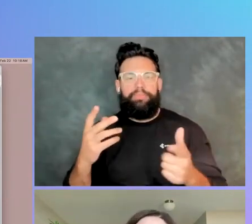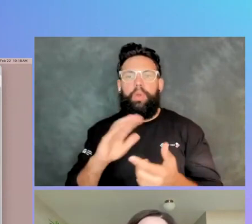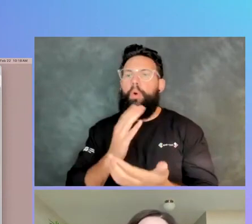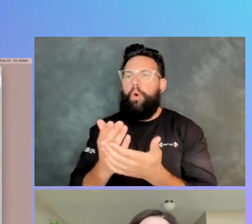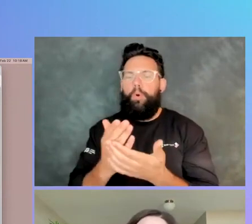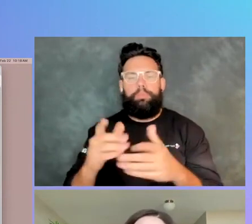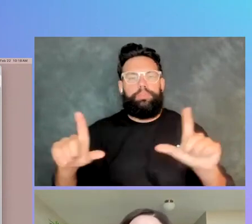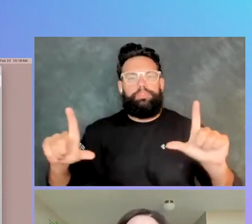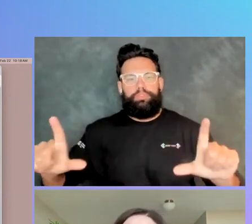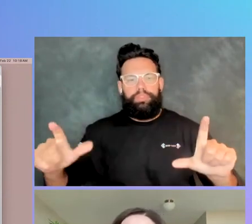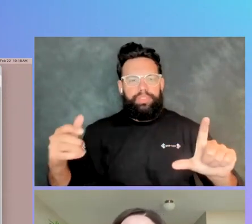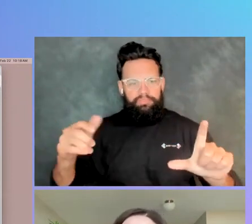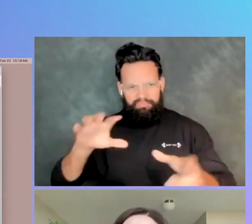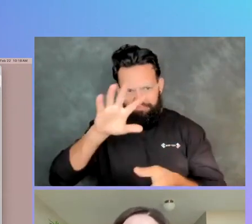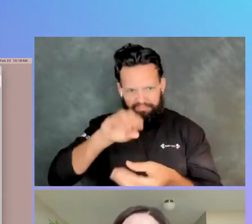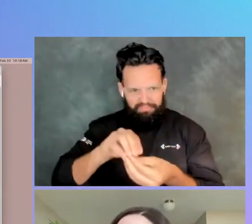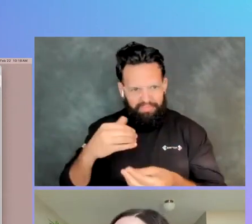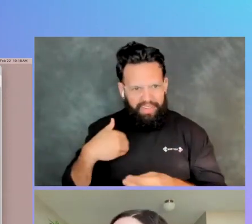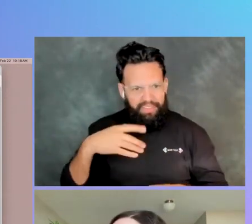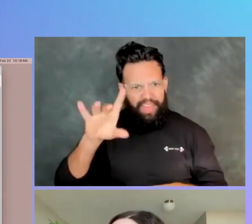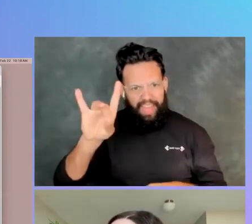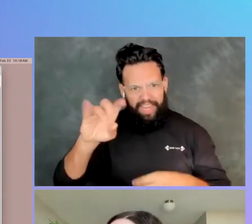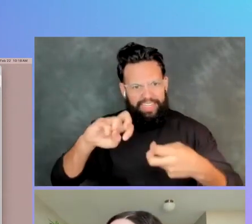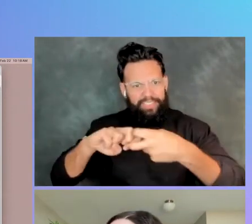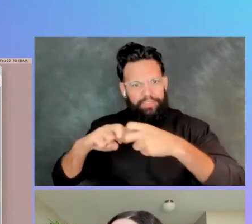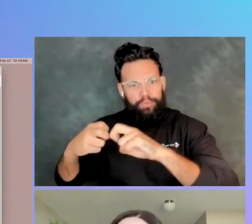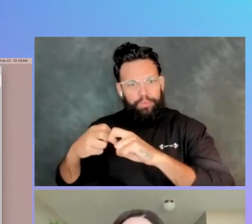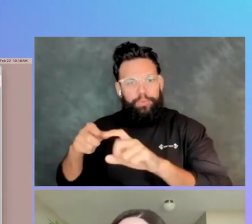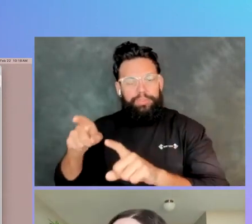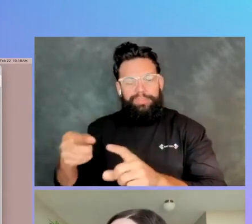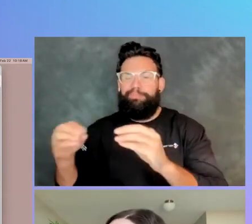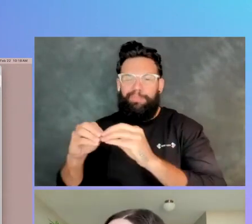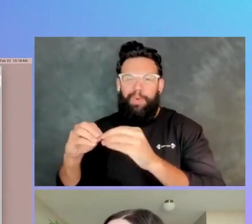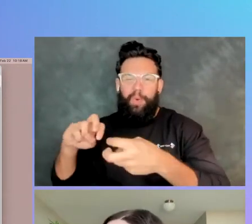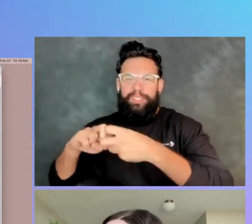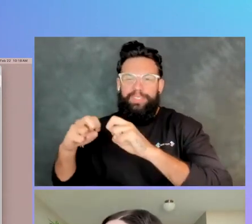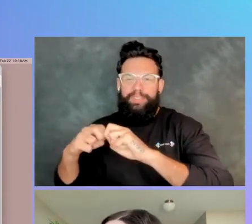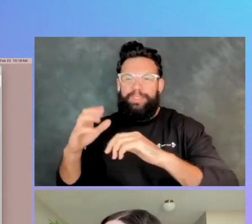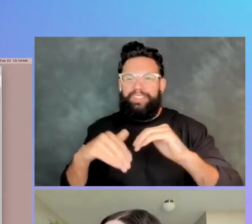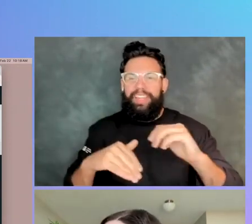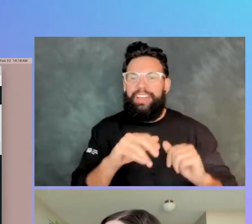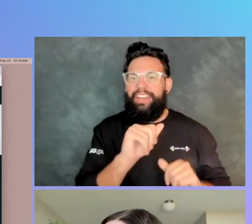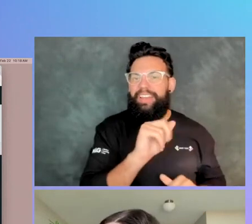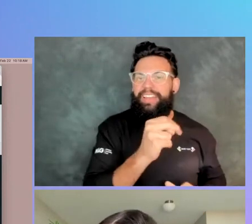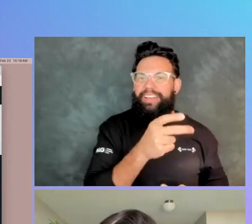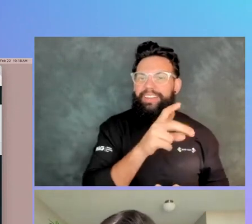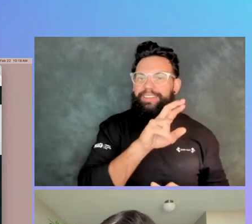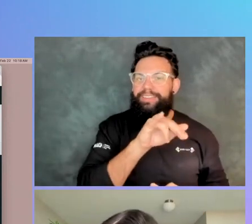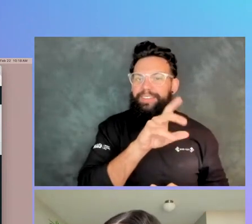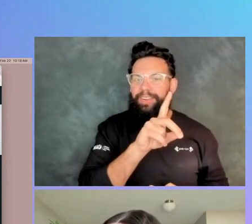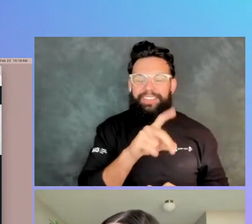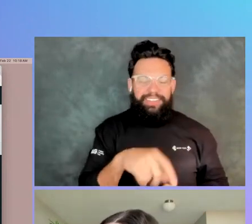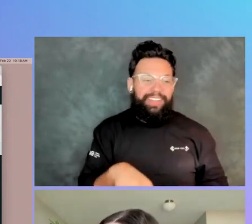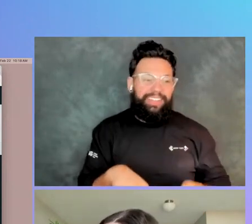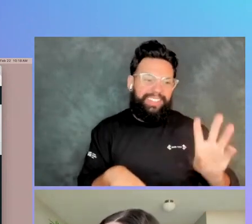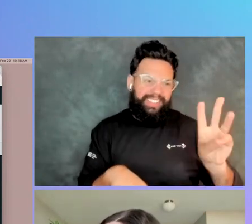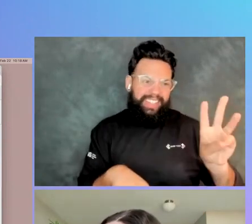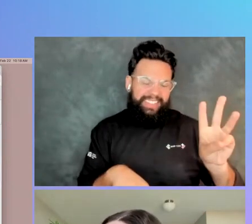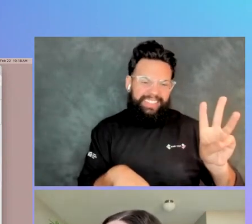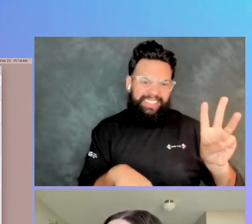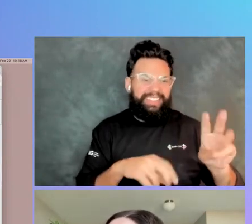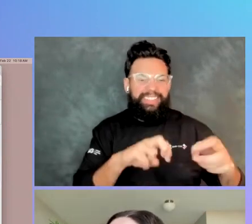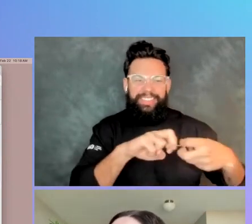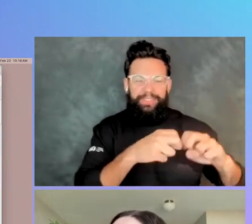here on the iOS version of our app. We're not doing quite as well as the Android team, which only had 6. We found 8 things in our iOS